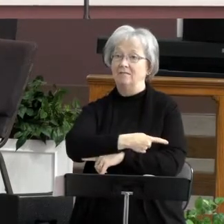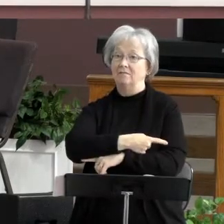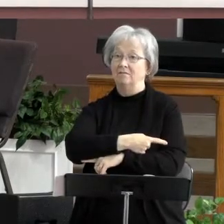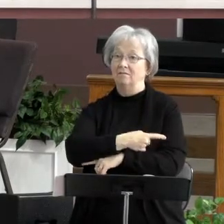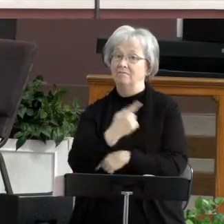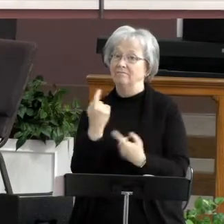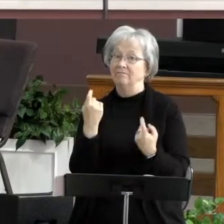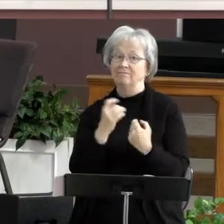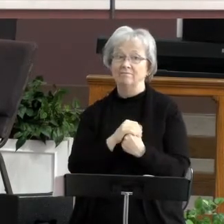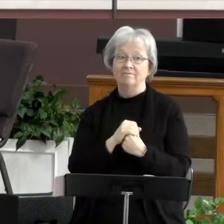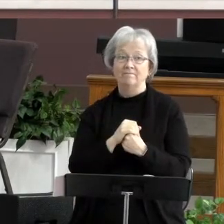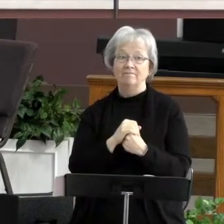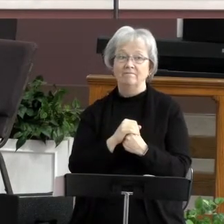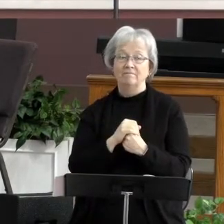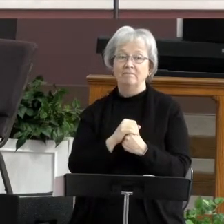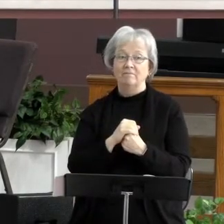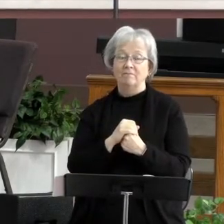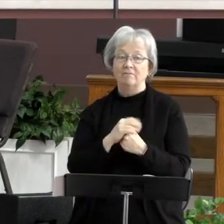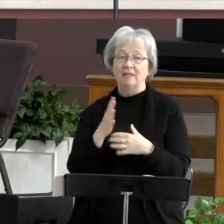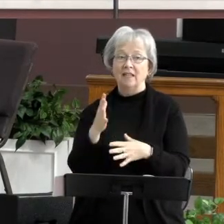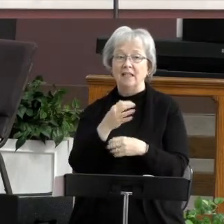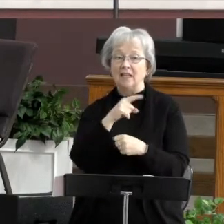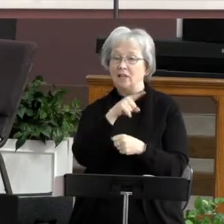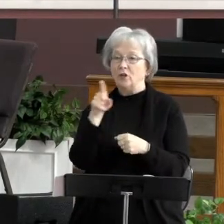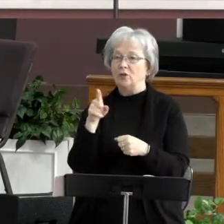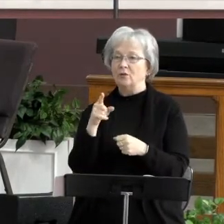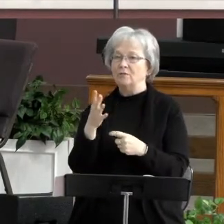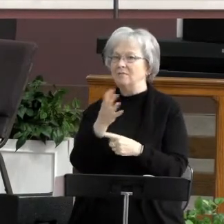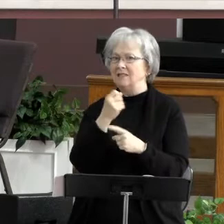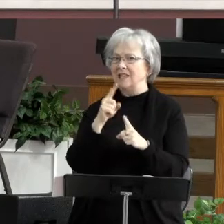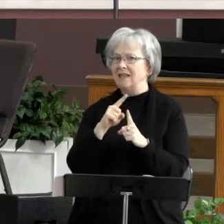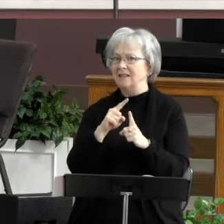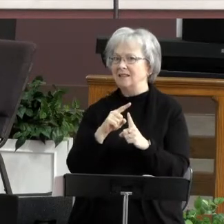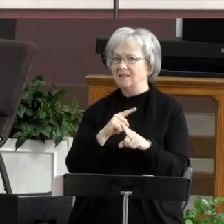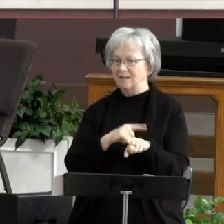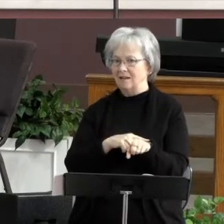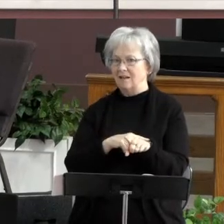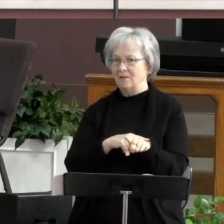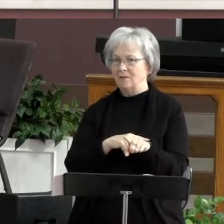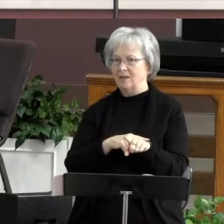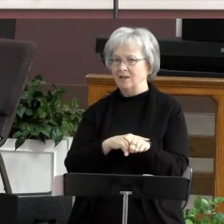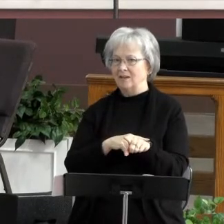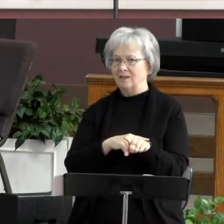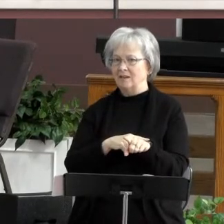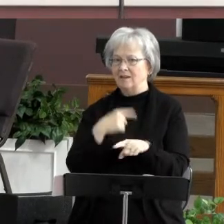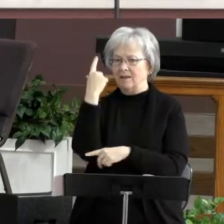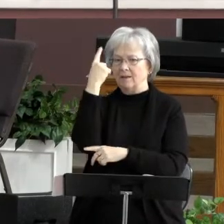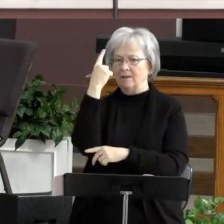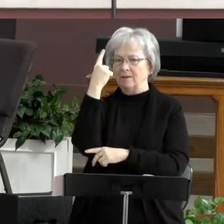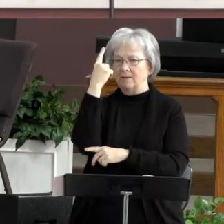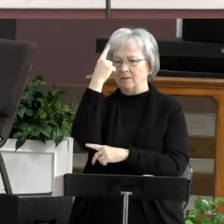Can you take time and just think about things that bring joy into your life?